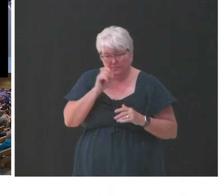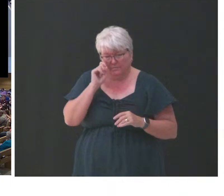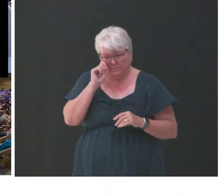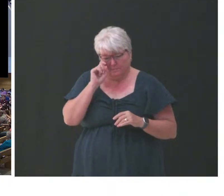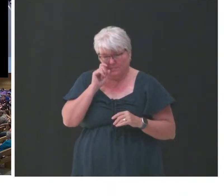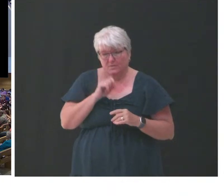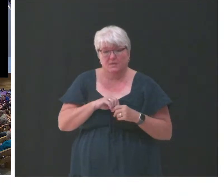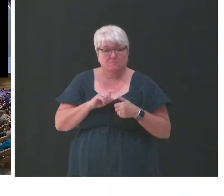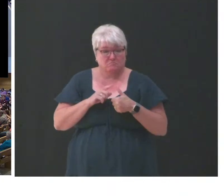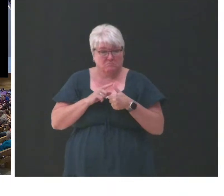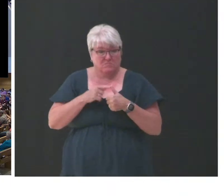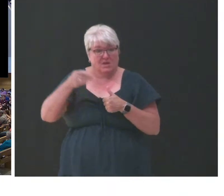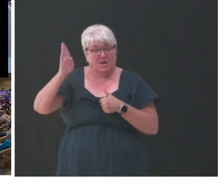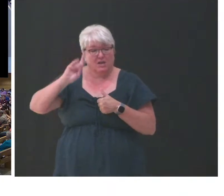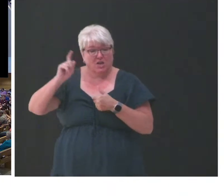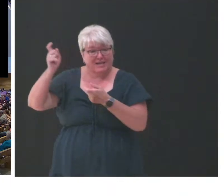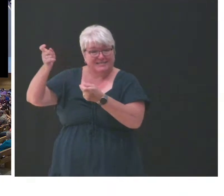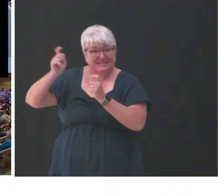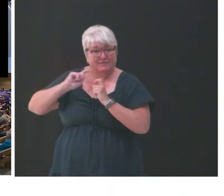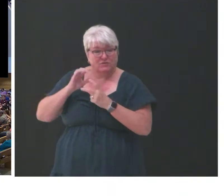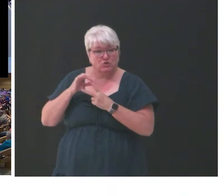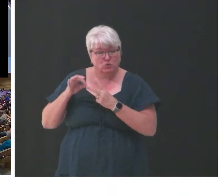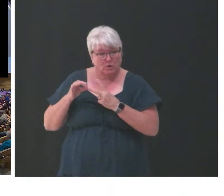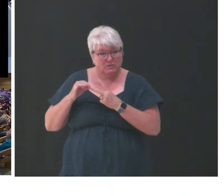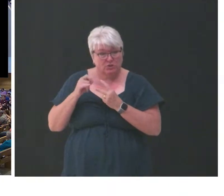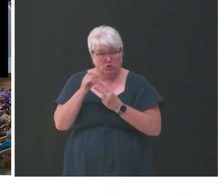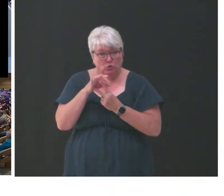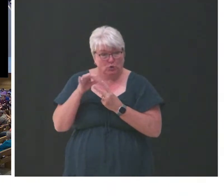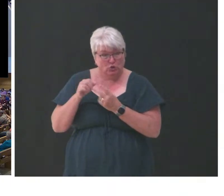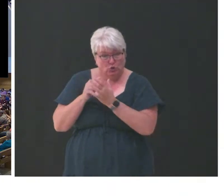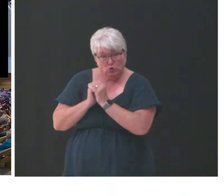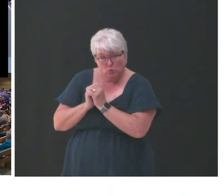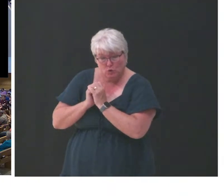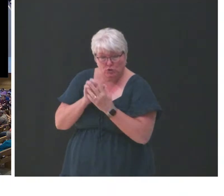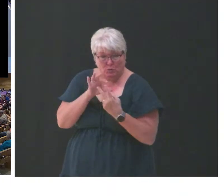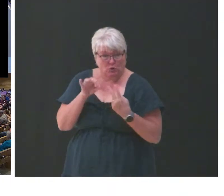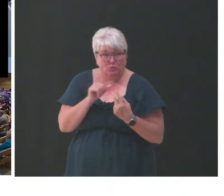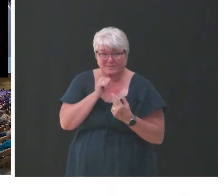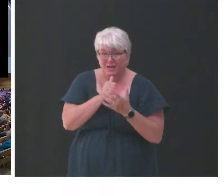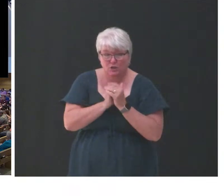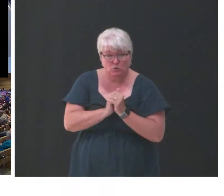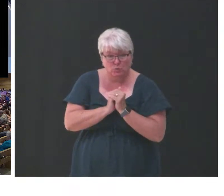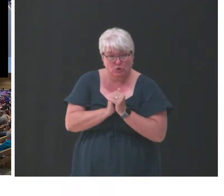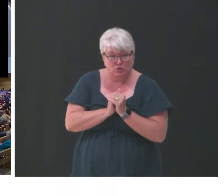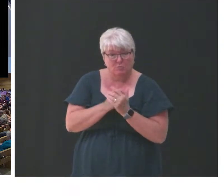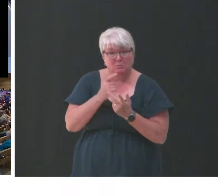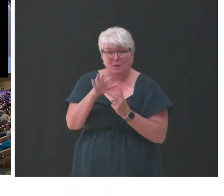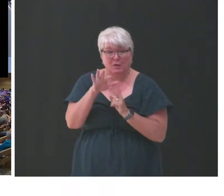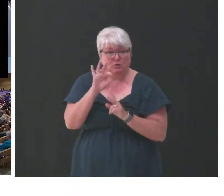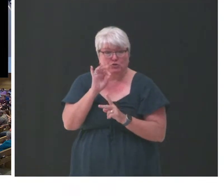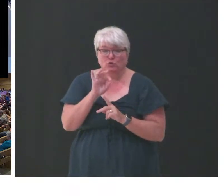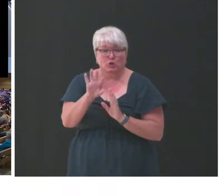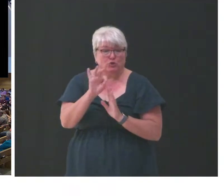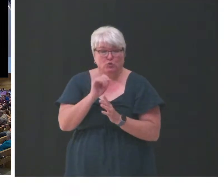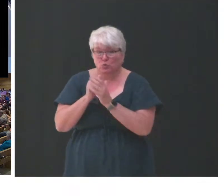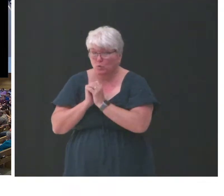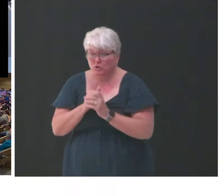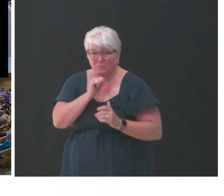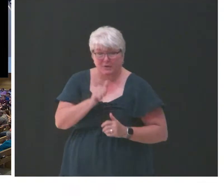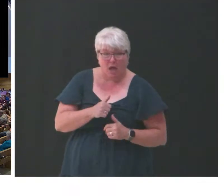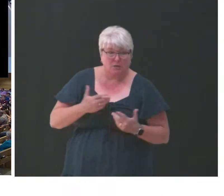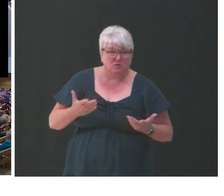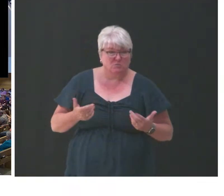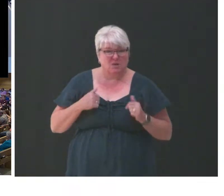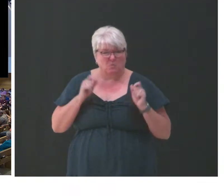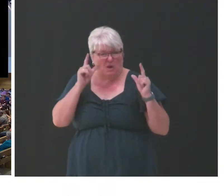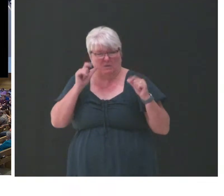things. Number one, God's given us a choice. You can choose to worship, you can choose not to worship. You may have chosen to do that this morning. I don't know. You've come in like, I'm